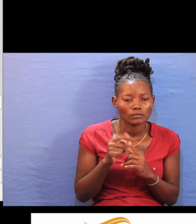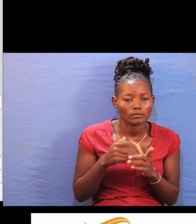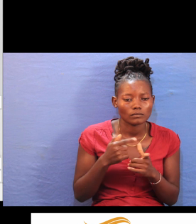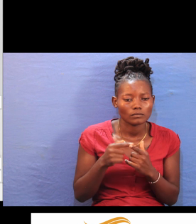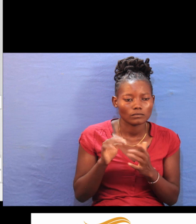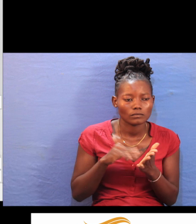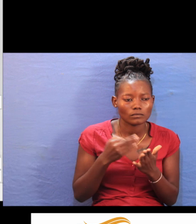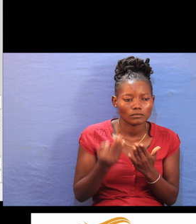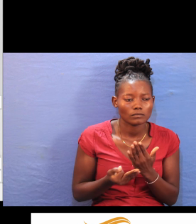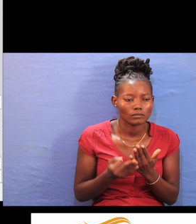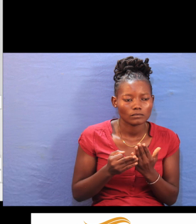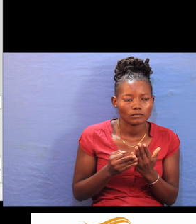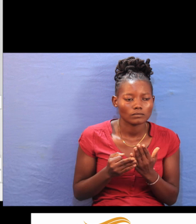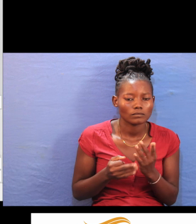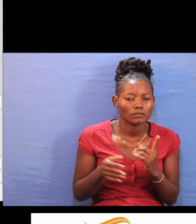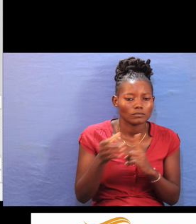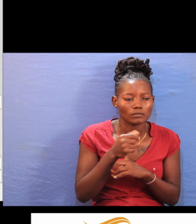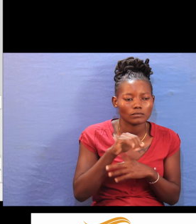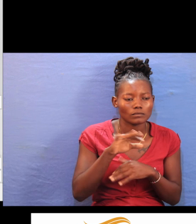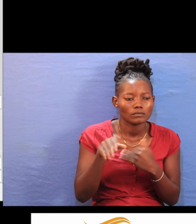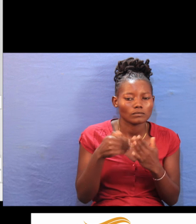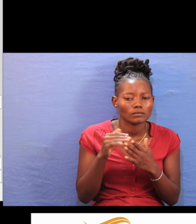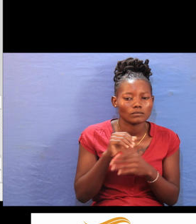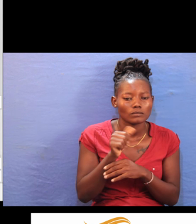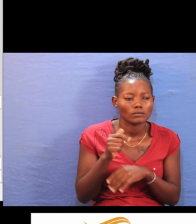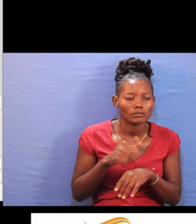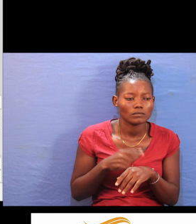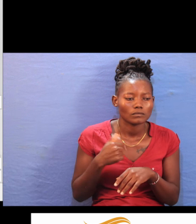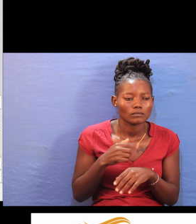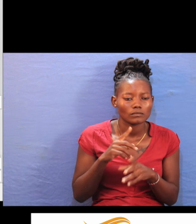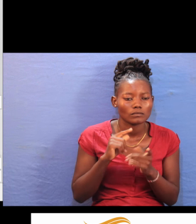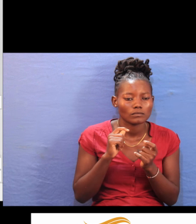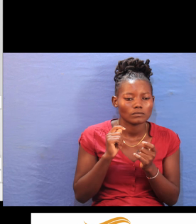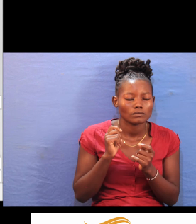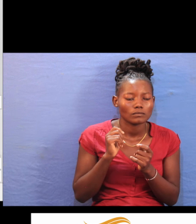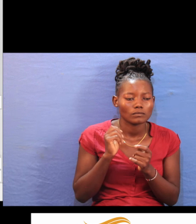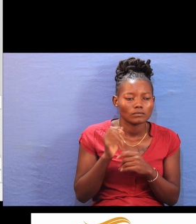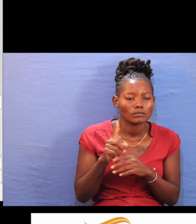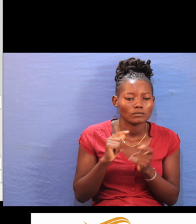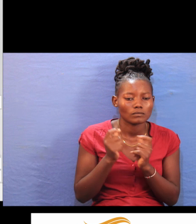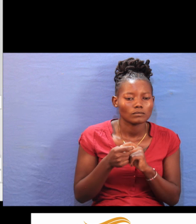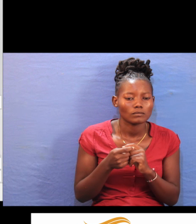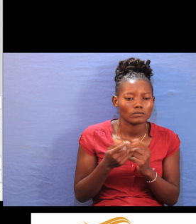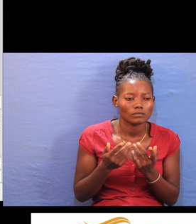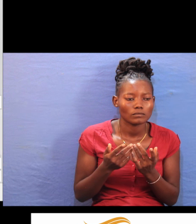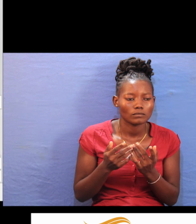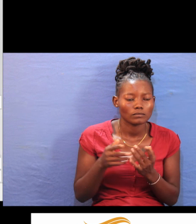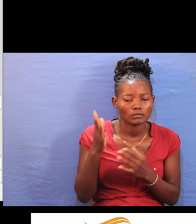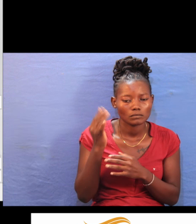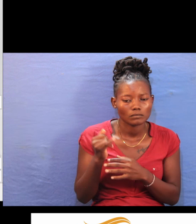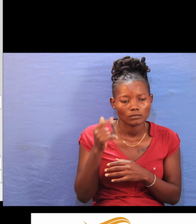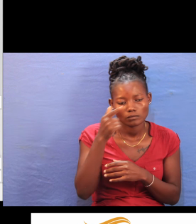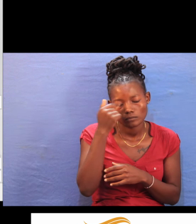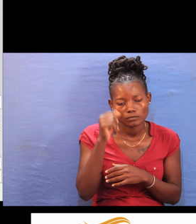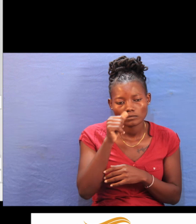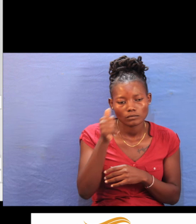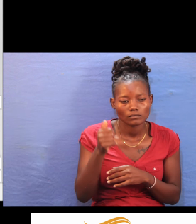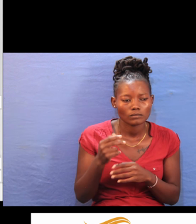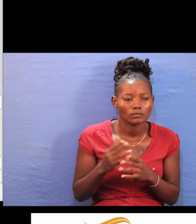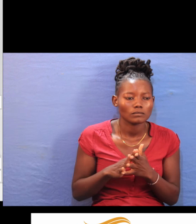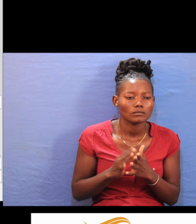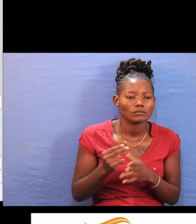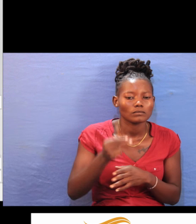may not want to set specific goals, as we talked about, are so important. Sometimes they set too many goals too soon. They go the